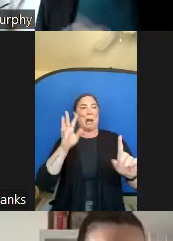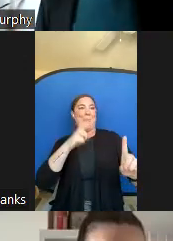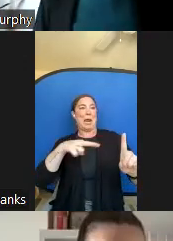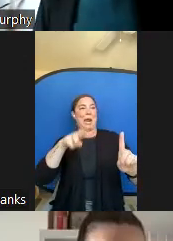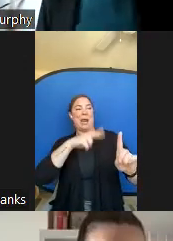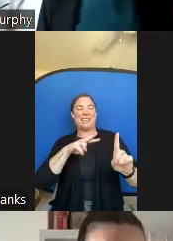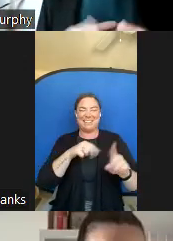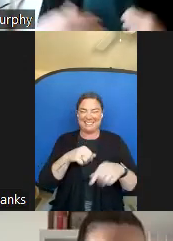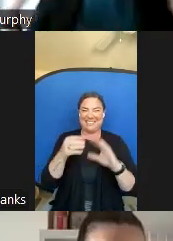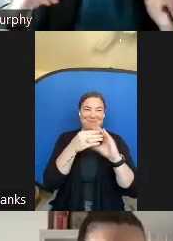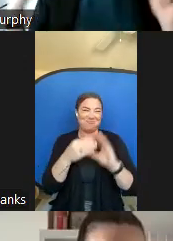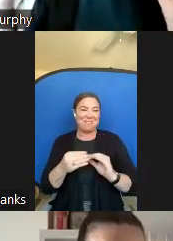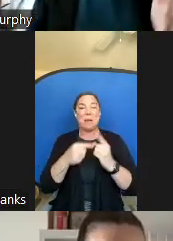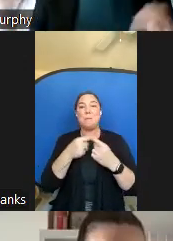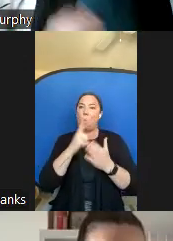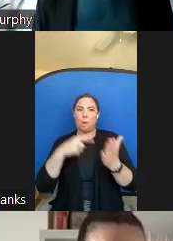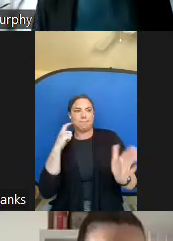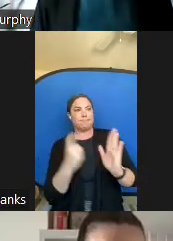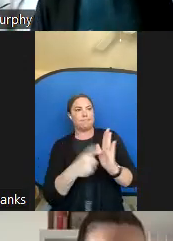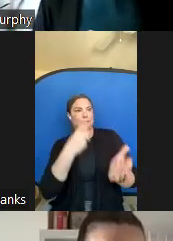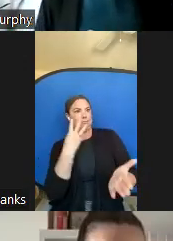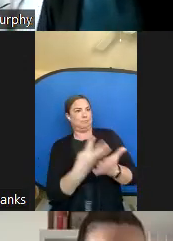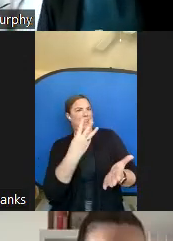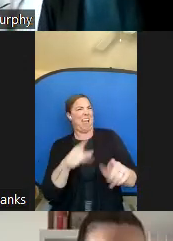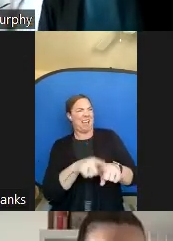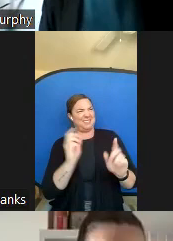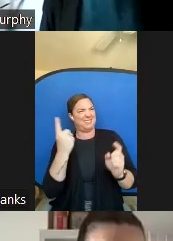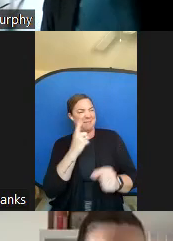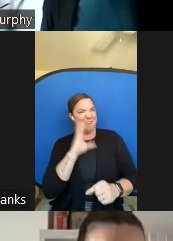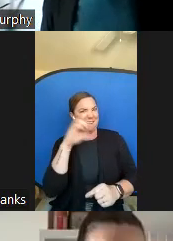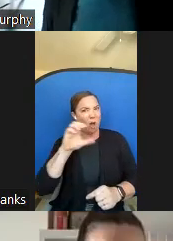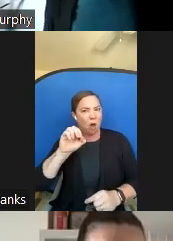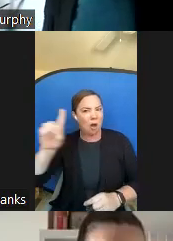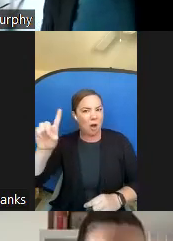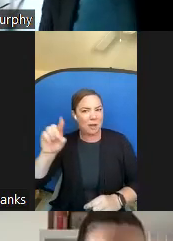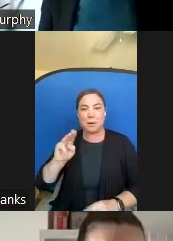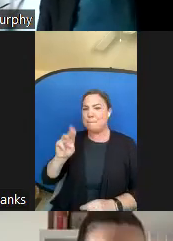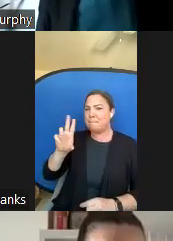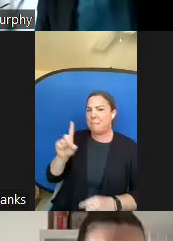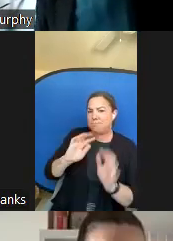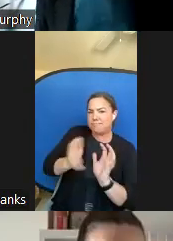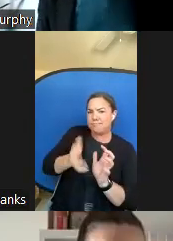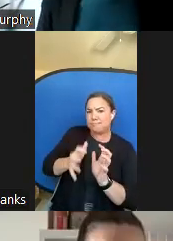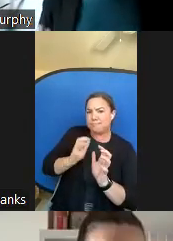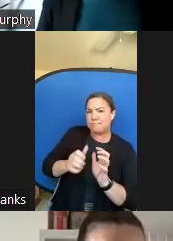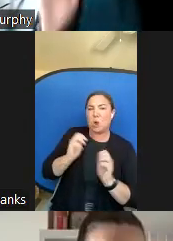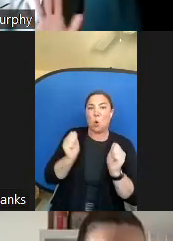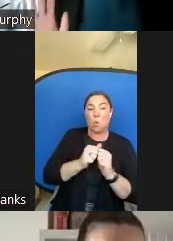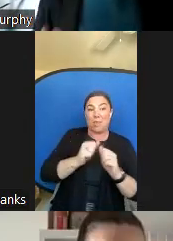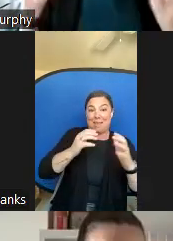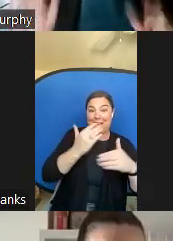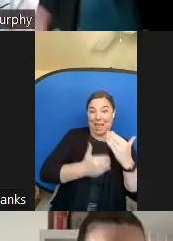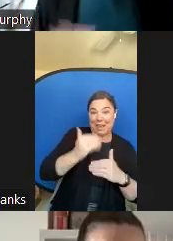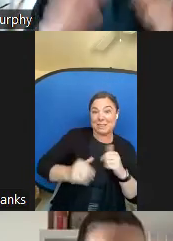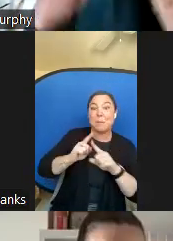however, describing what he sees as being a sort of odd practice of wedging mud with the hands and kneading bread with the feet.